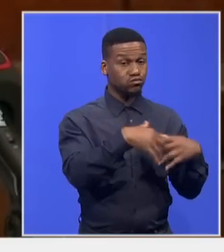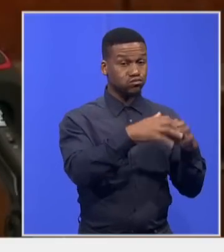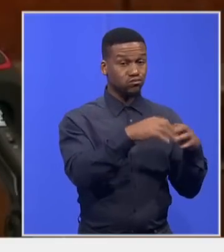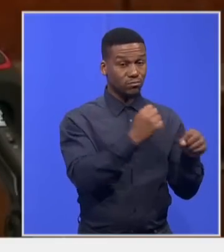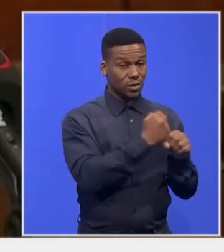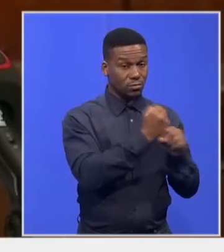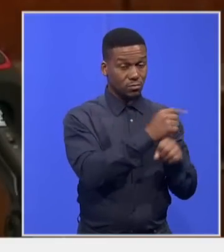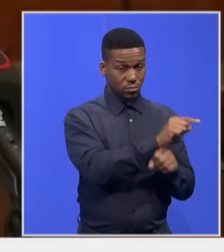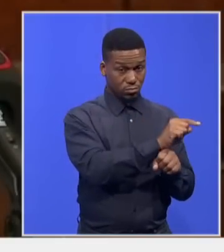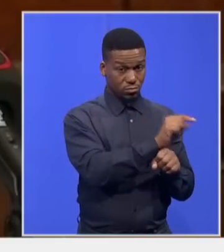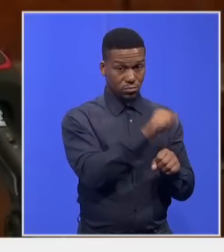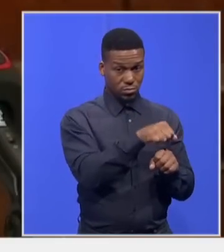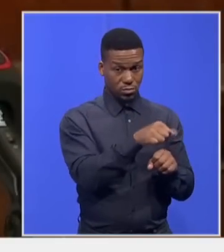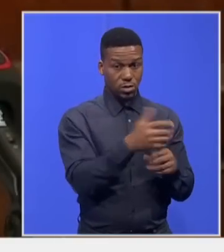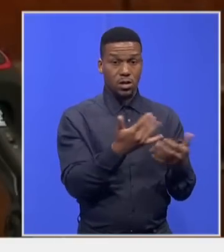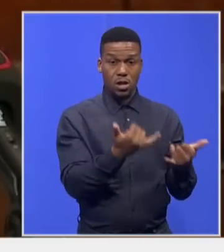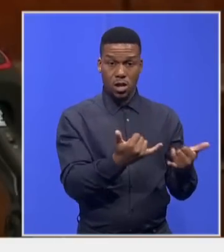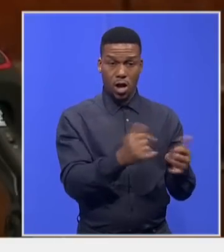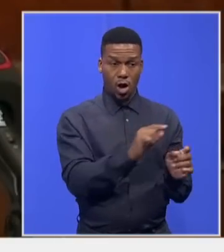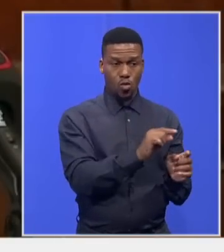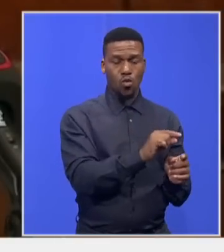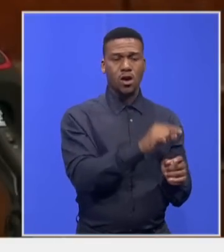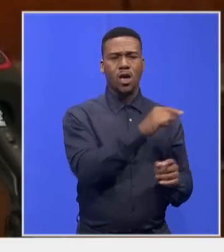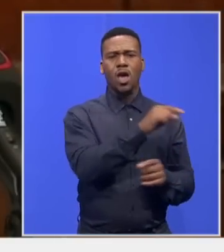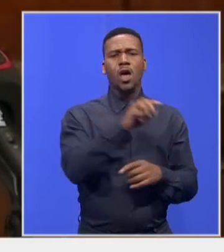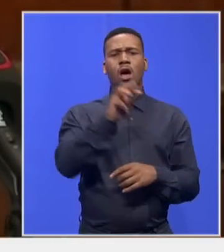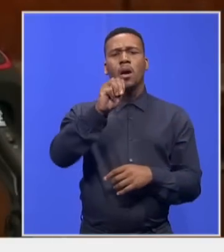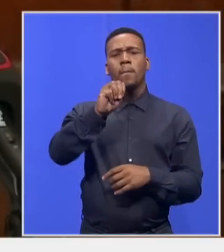megawatts. So what do we know about Medupi? We know